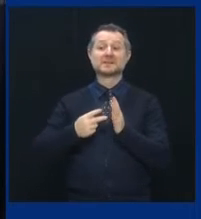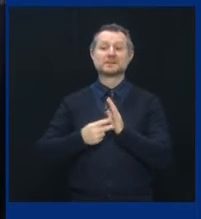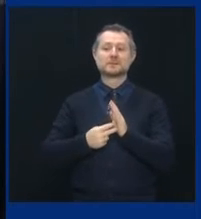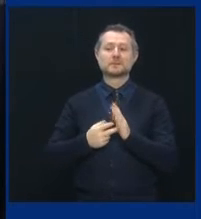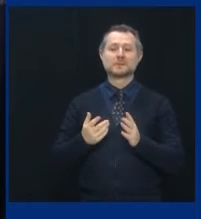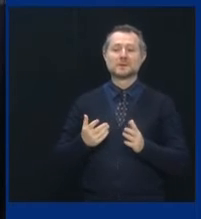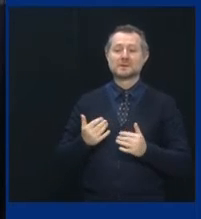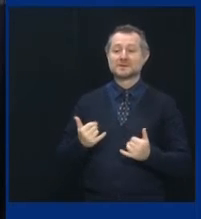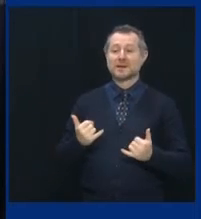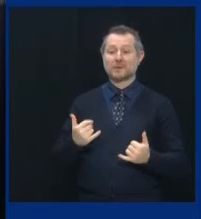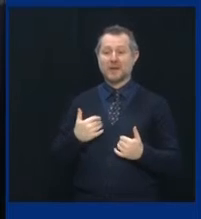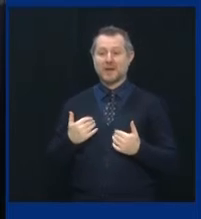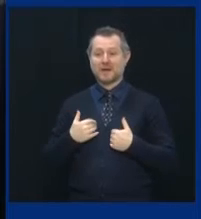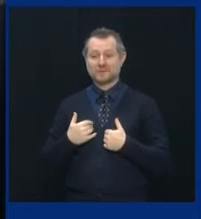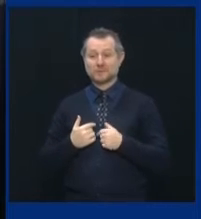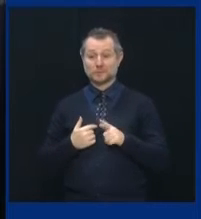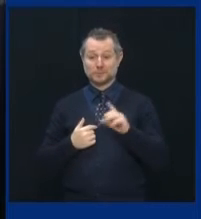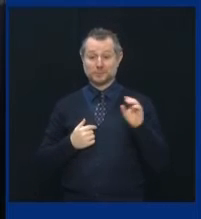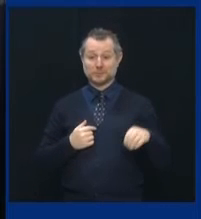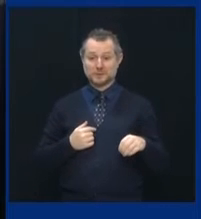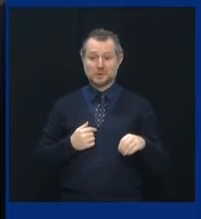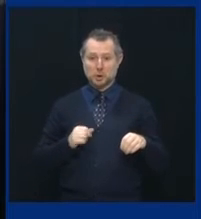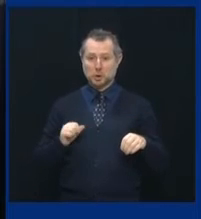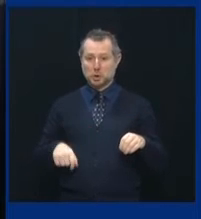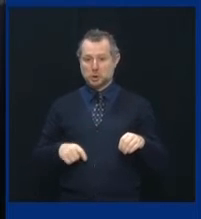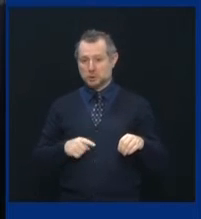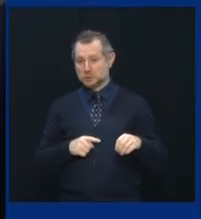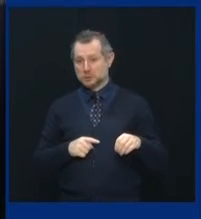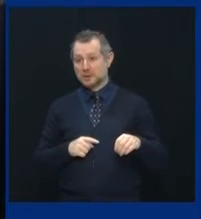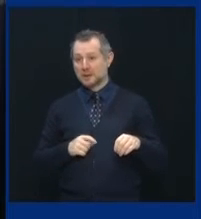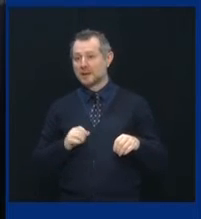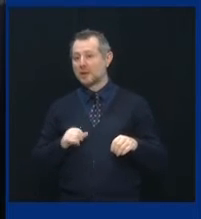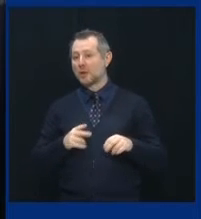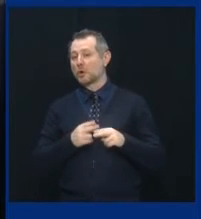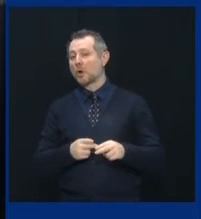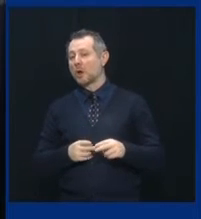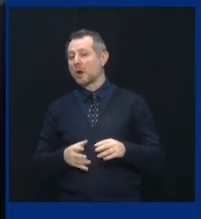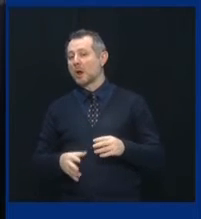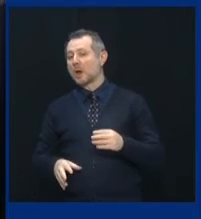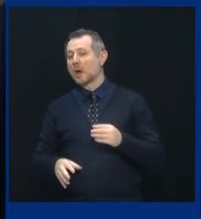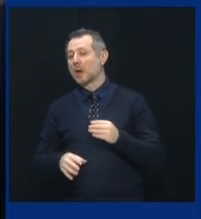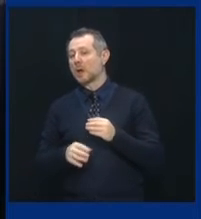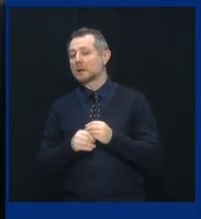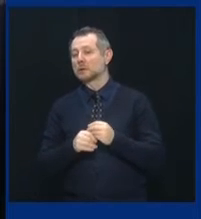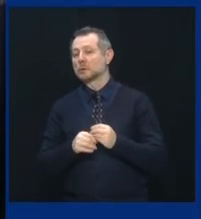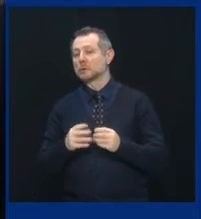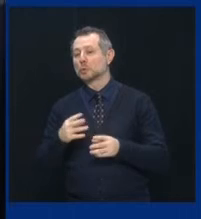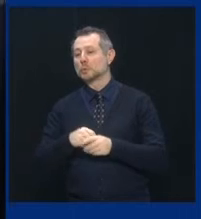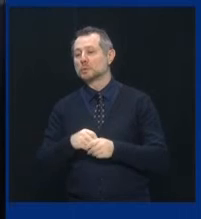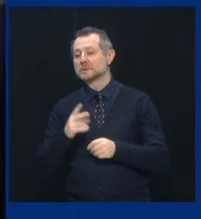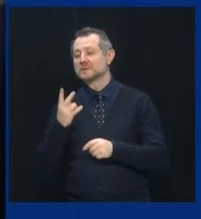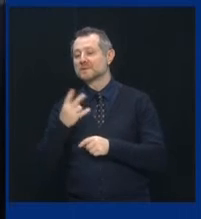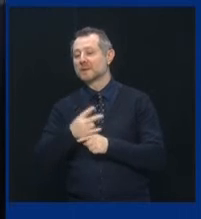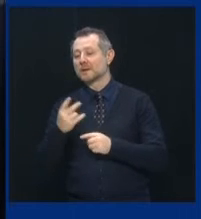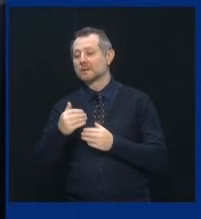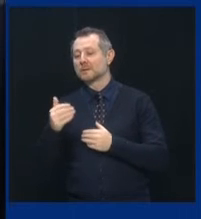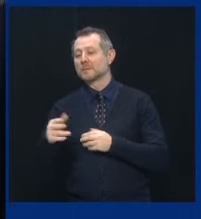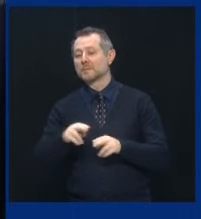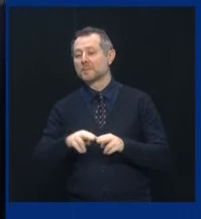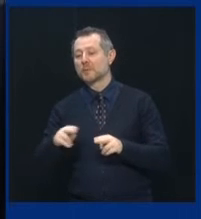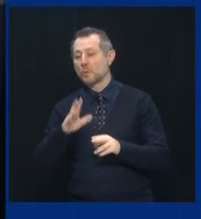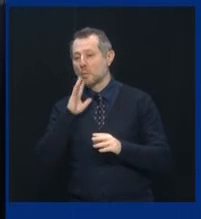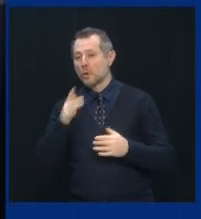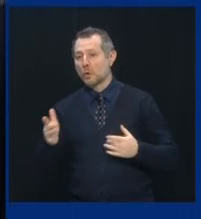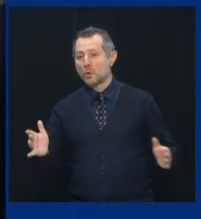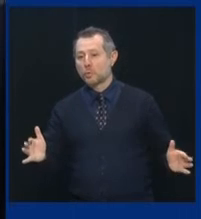20% today. What can you add within 7 days, and what would your